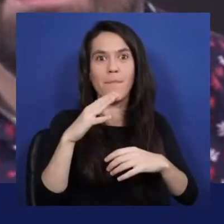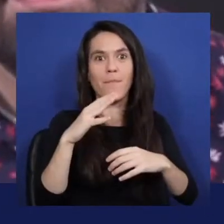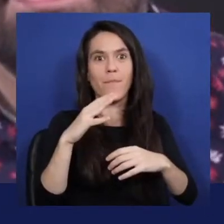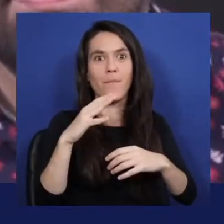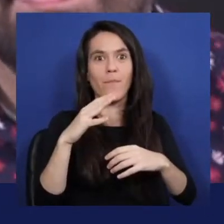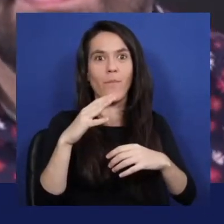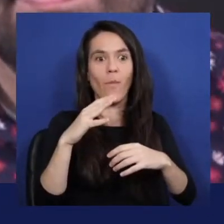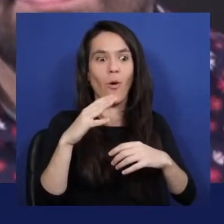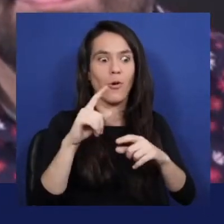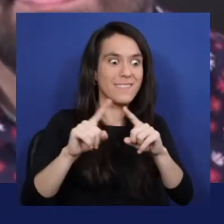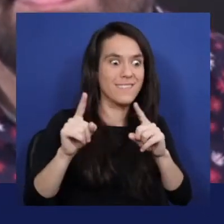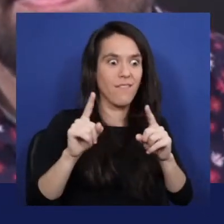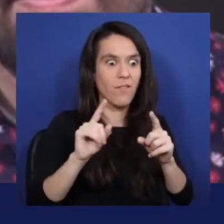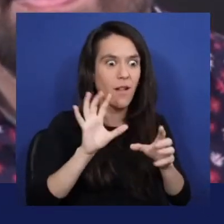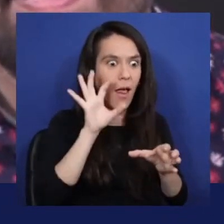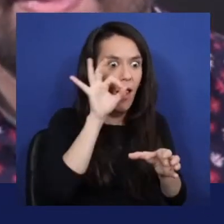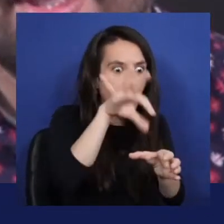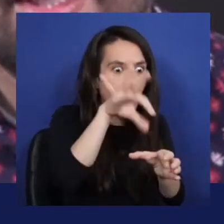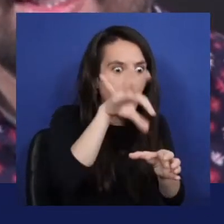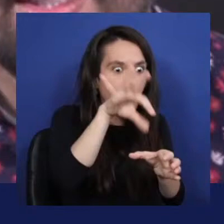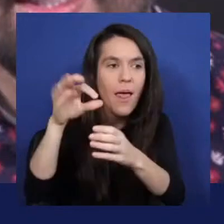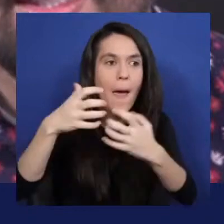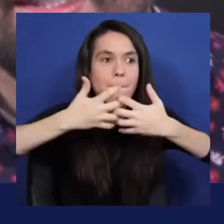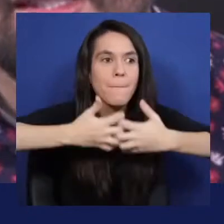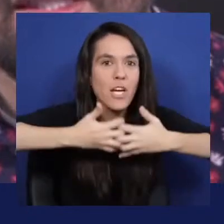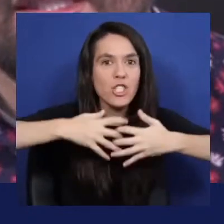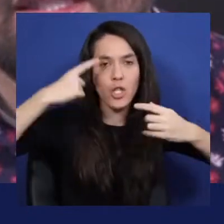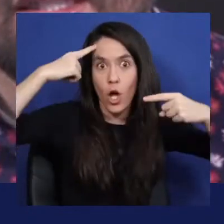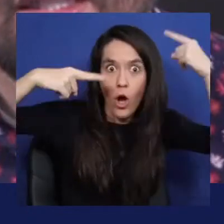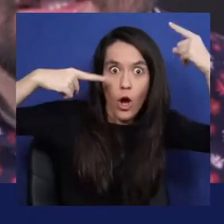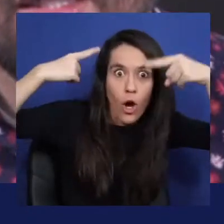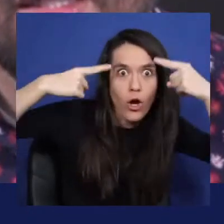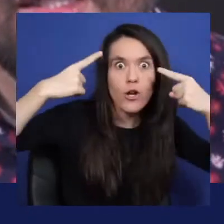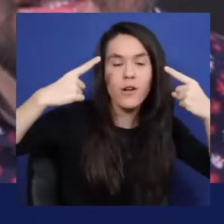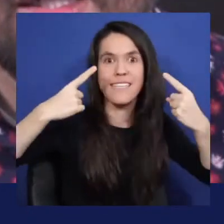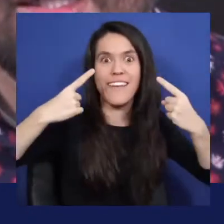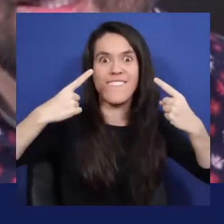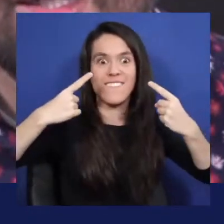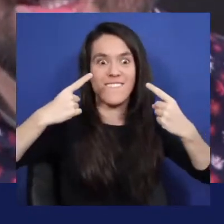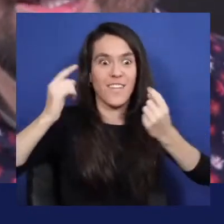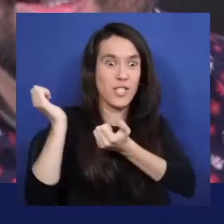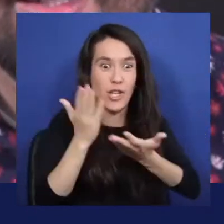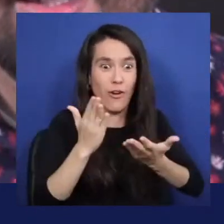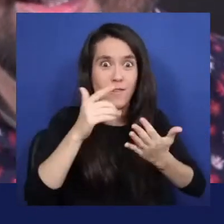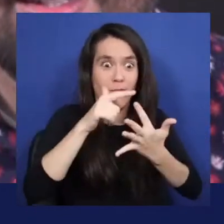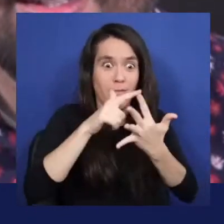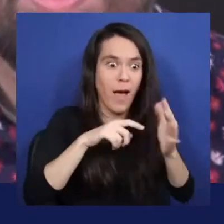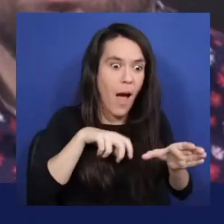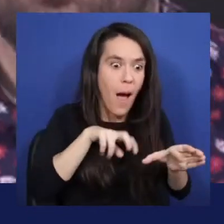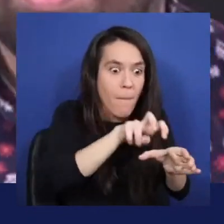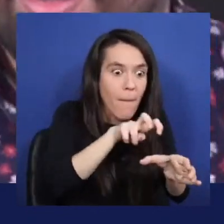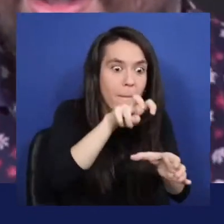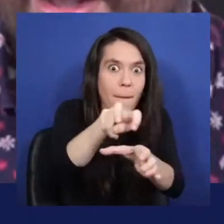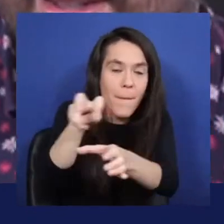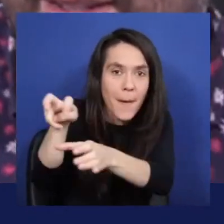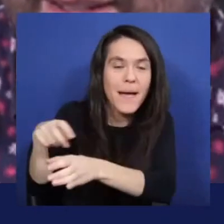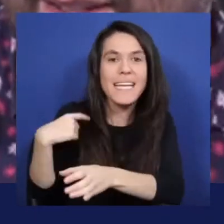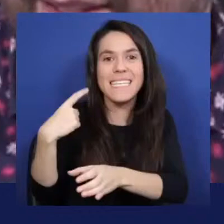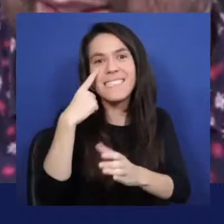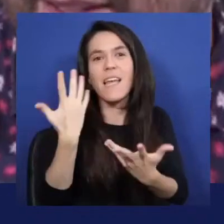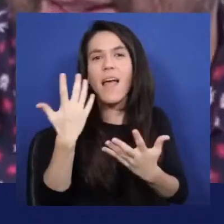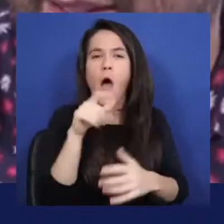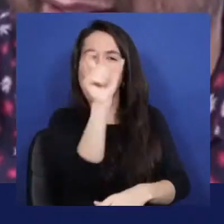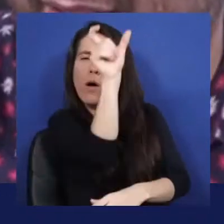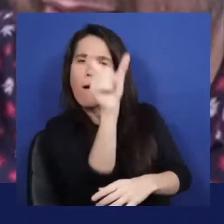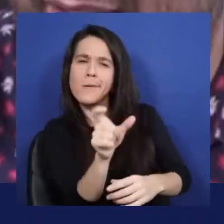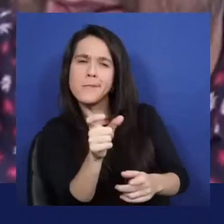that's how I got into machine learning. So now I am trying to build custom models using MLnet and